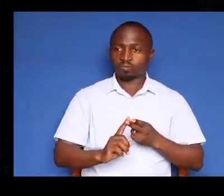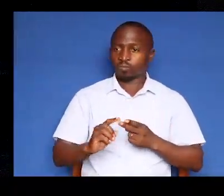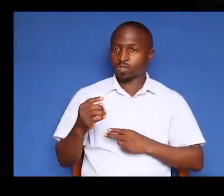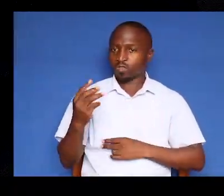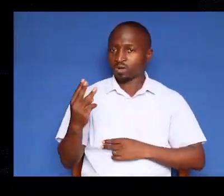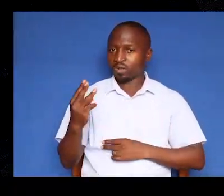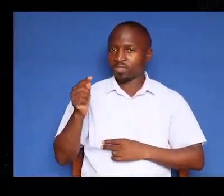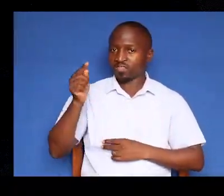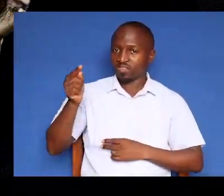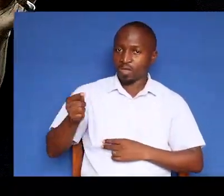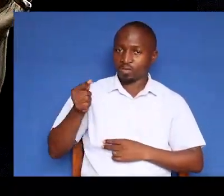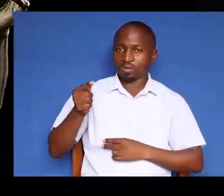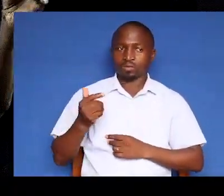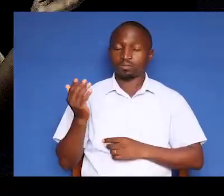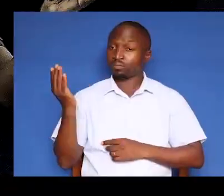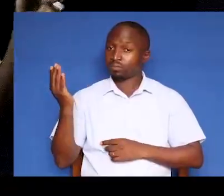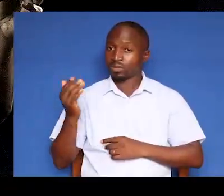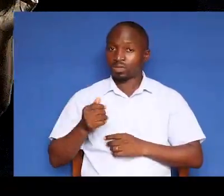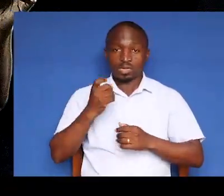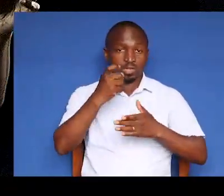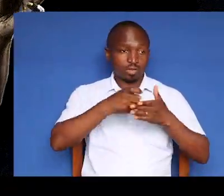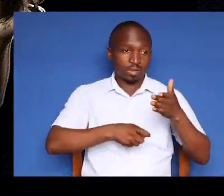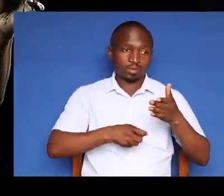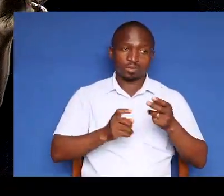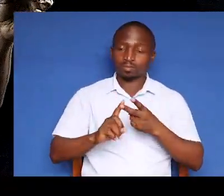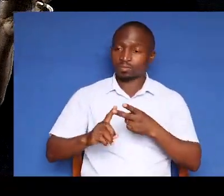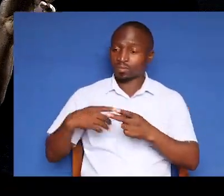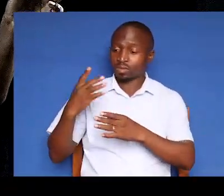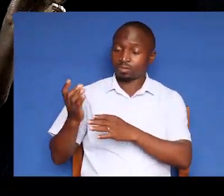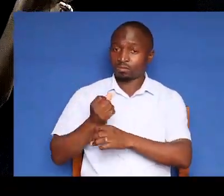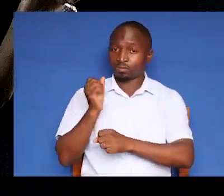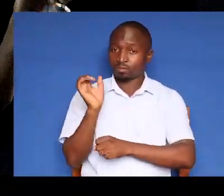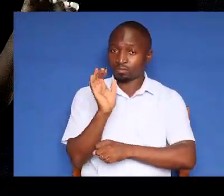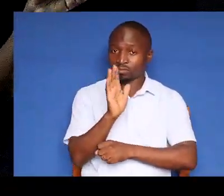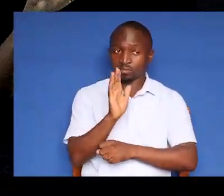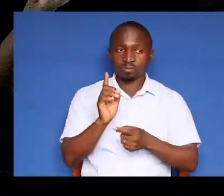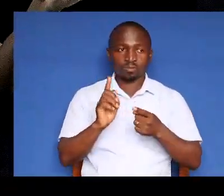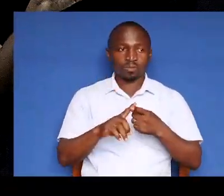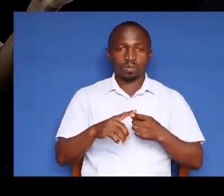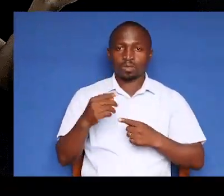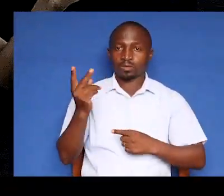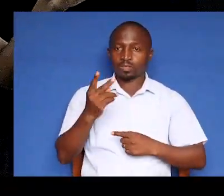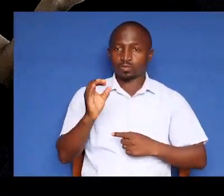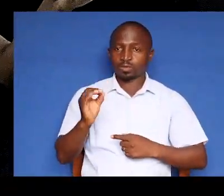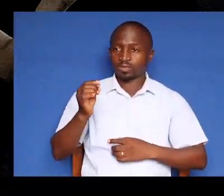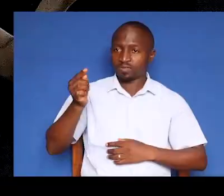3,000 as tax. His income was 20,000